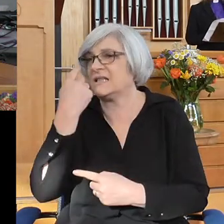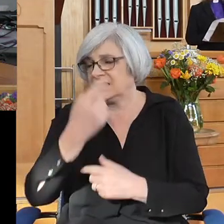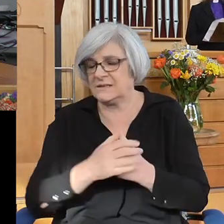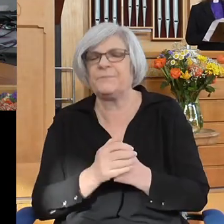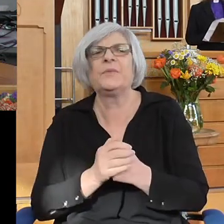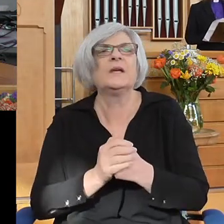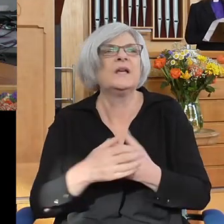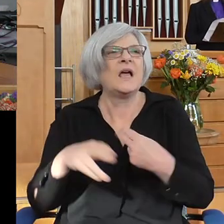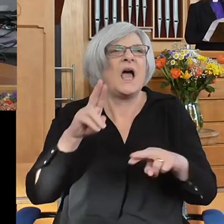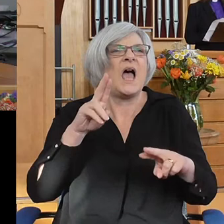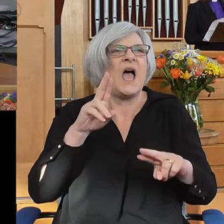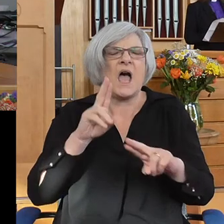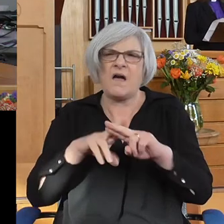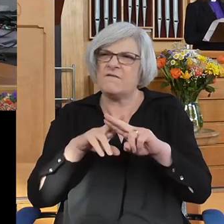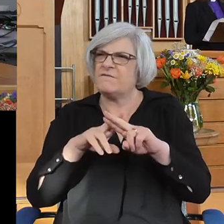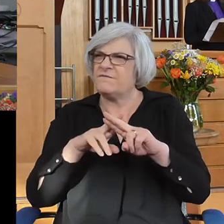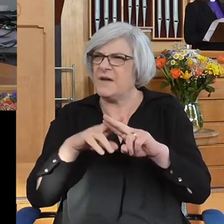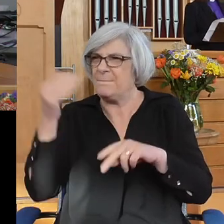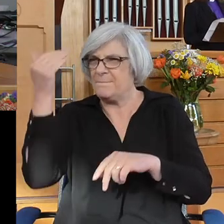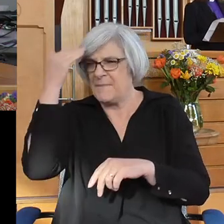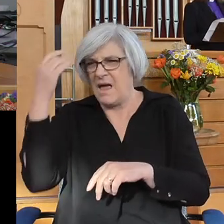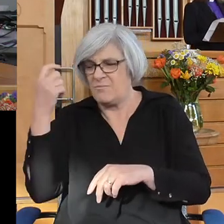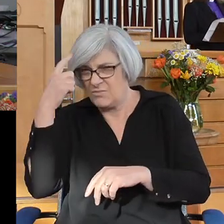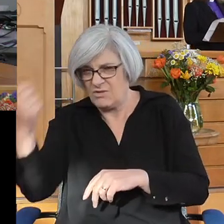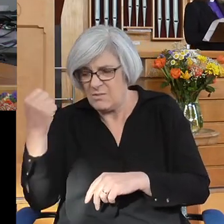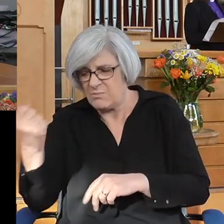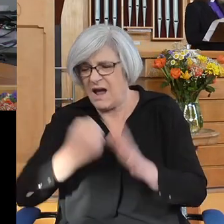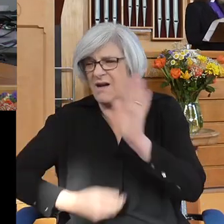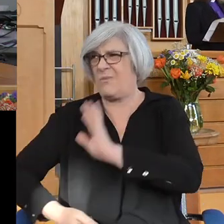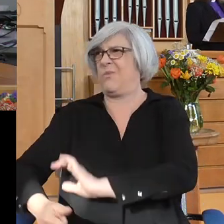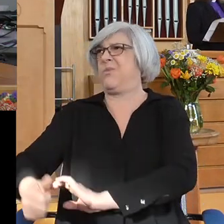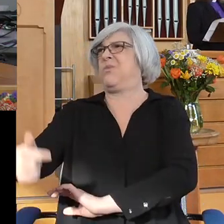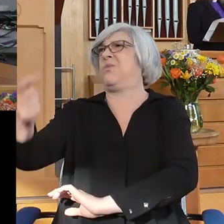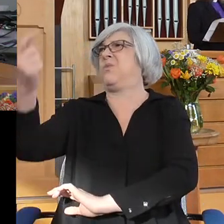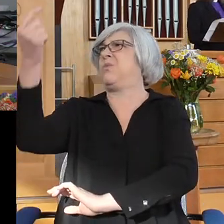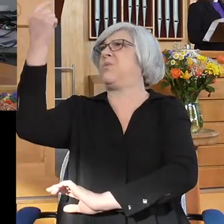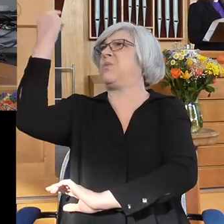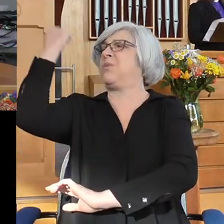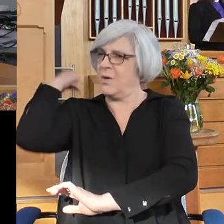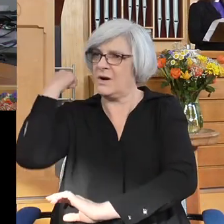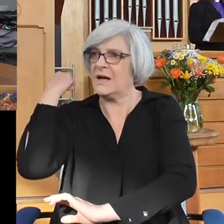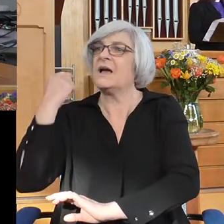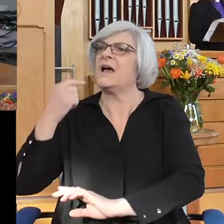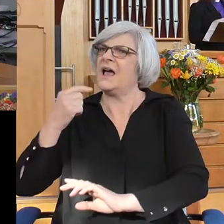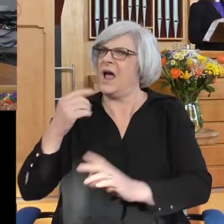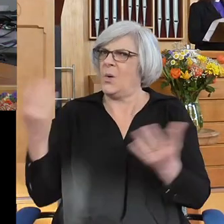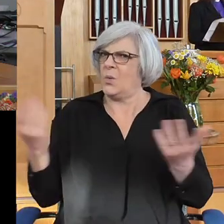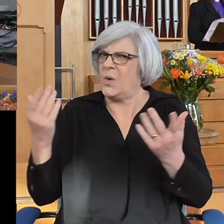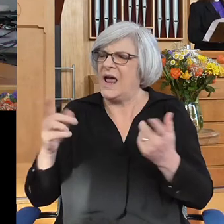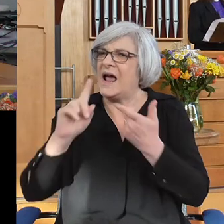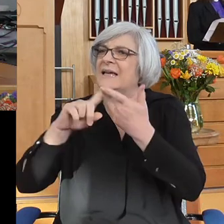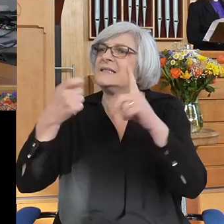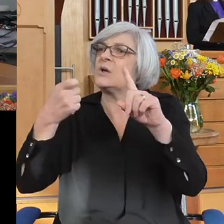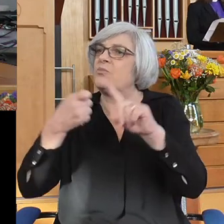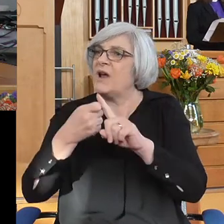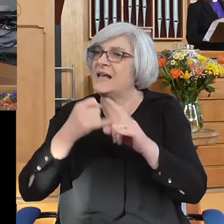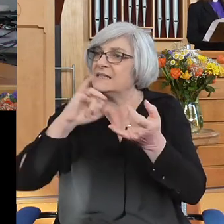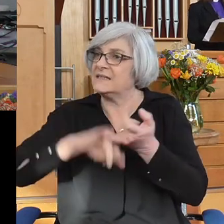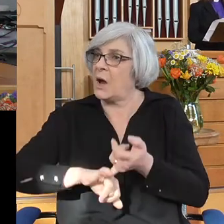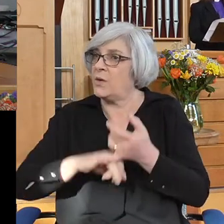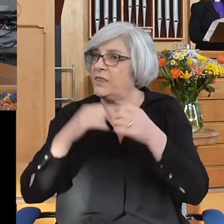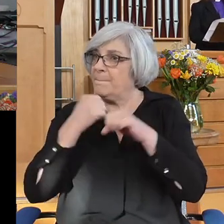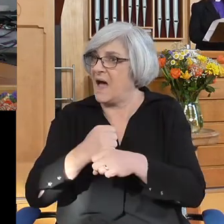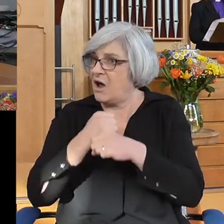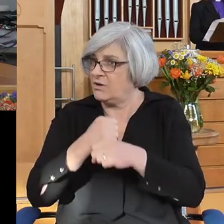And if your memory goes back quite a lot further, I was in East Kilbride South for a little while